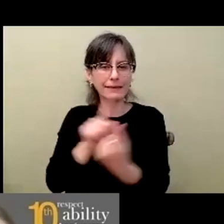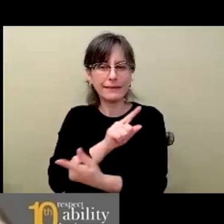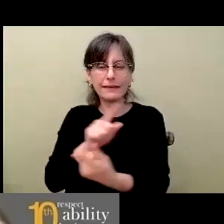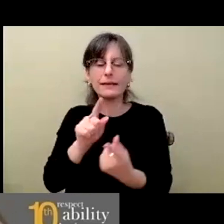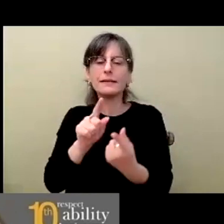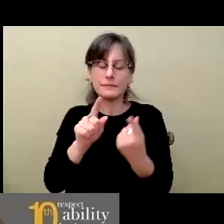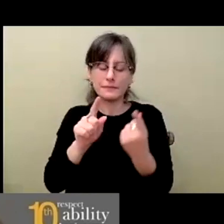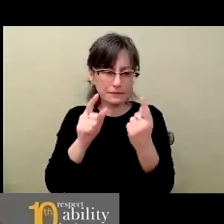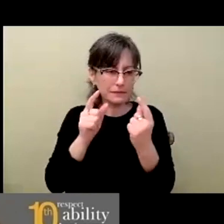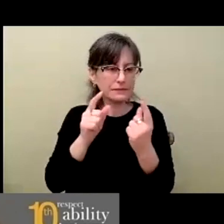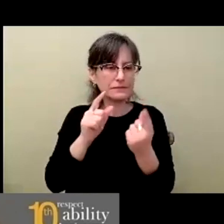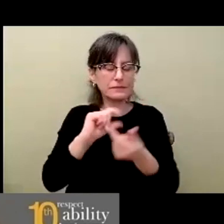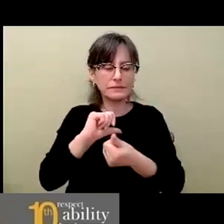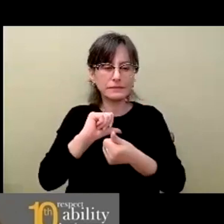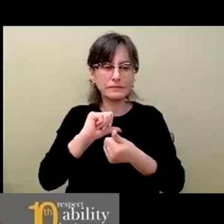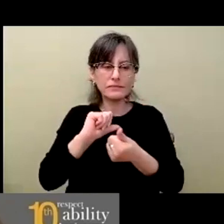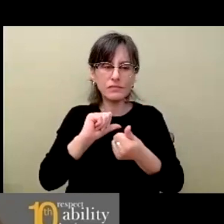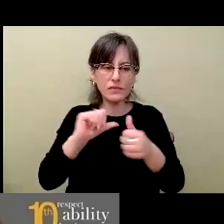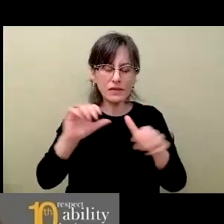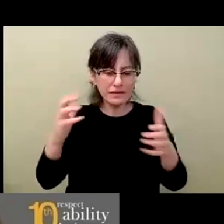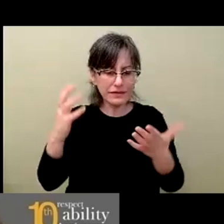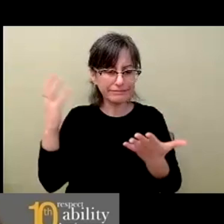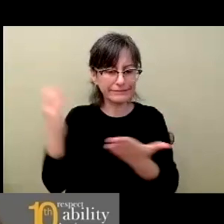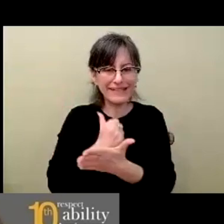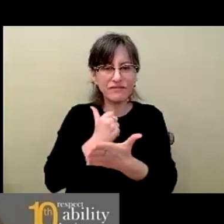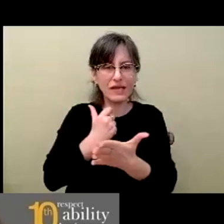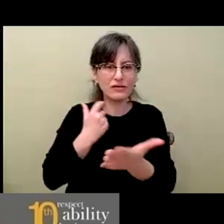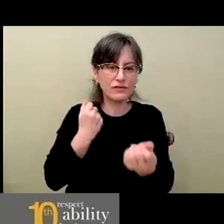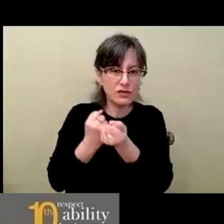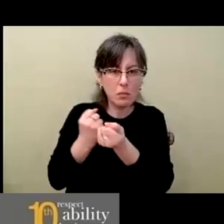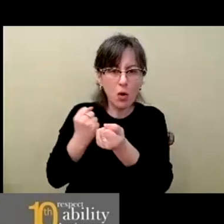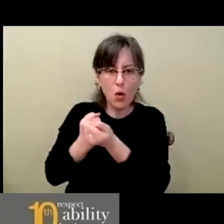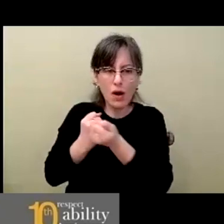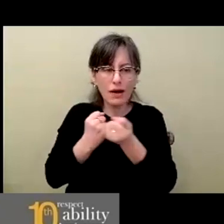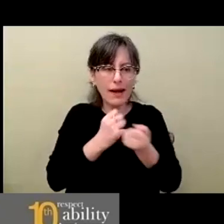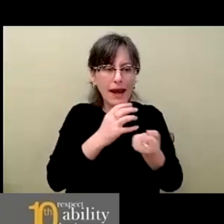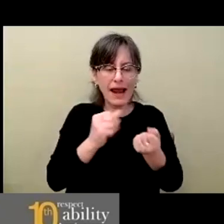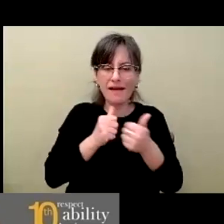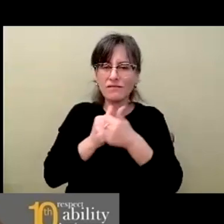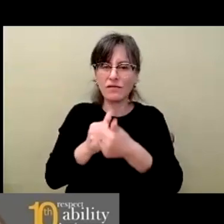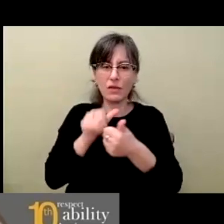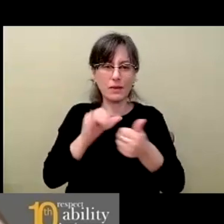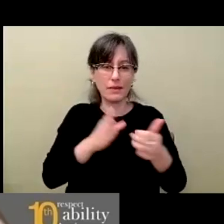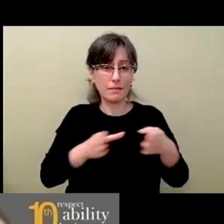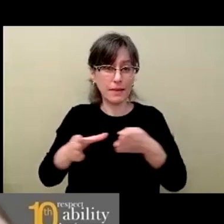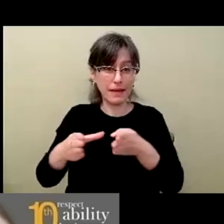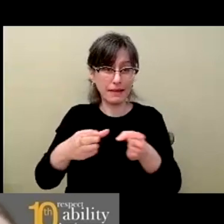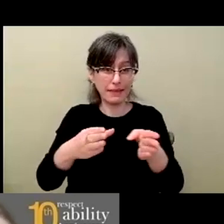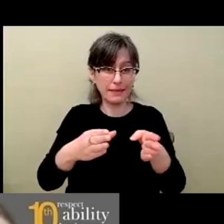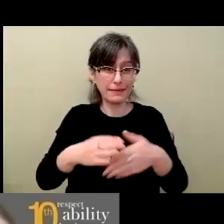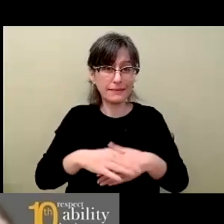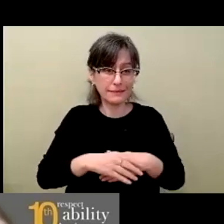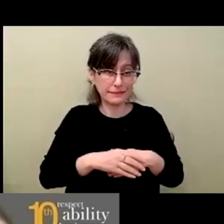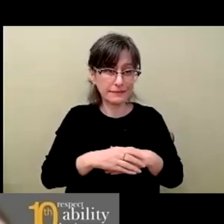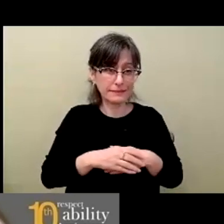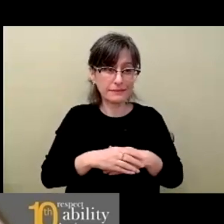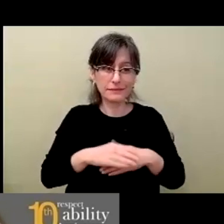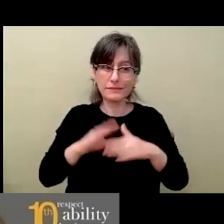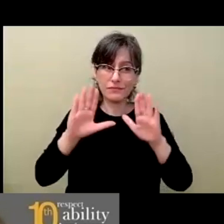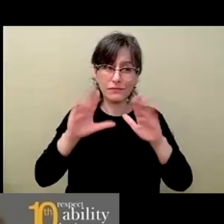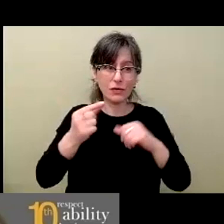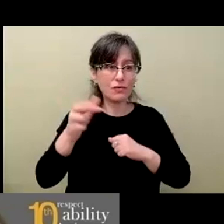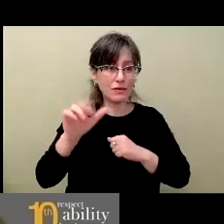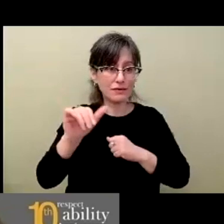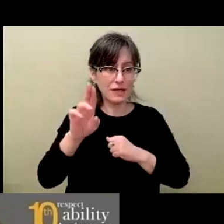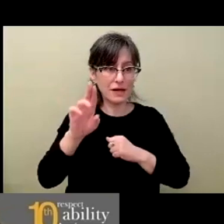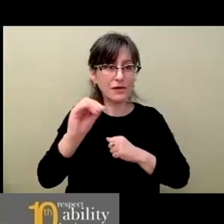connections, mobilizing support, and following that path. Fantastic. Thanks